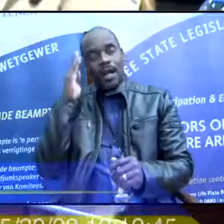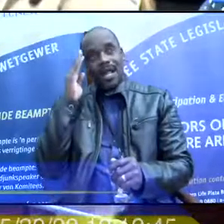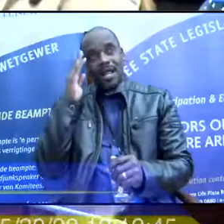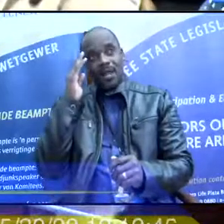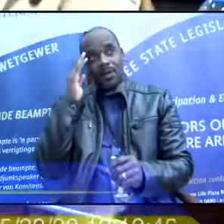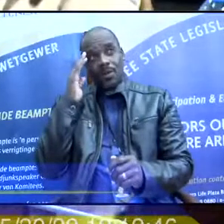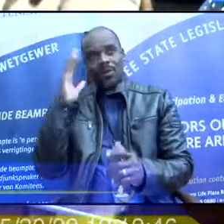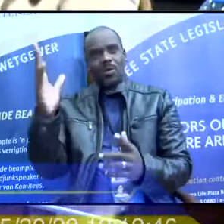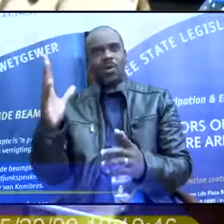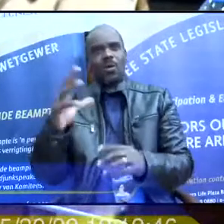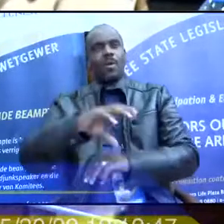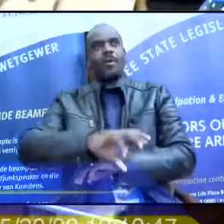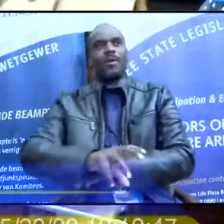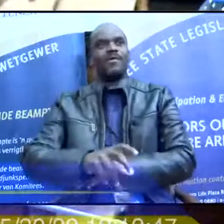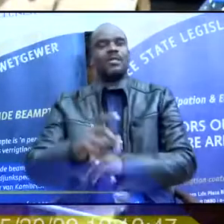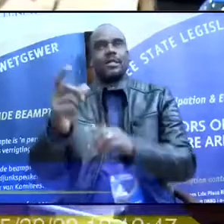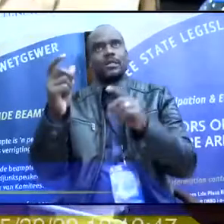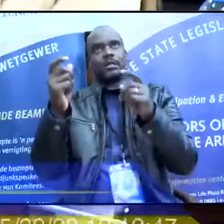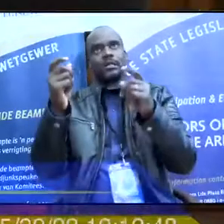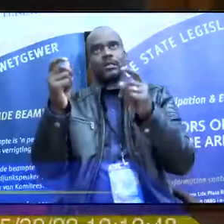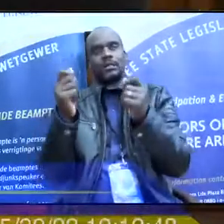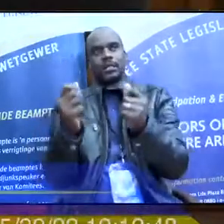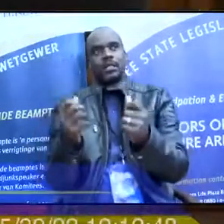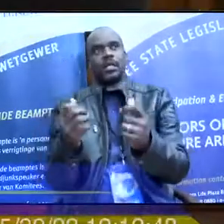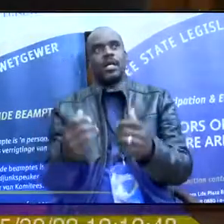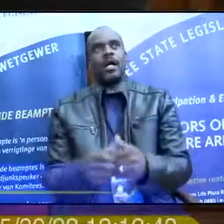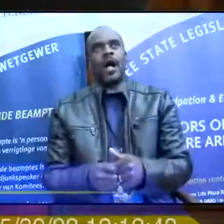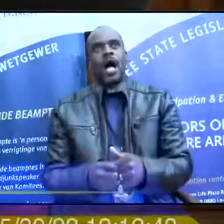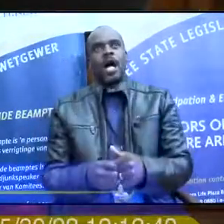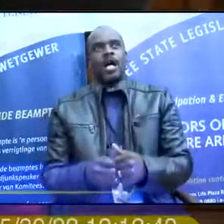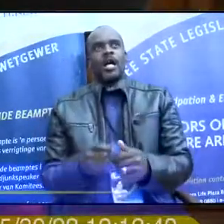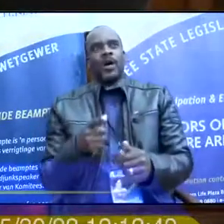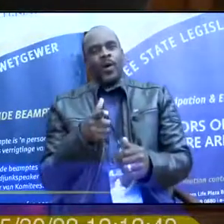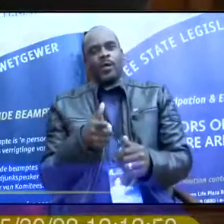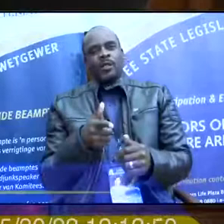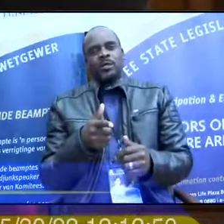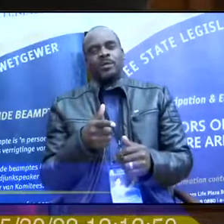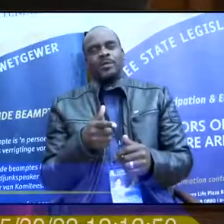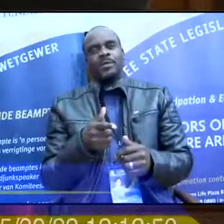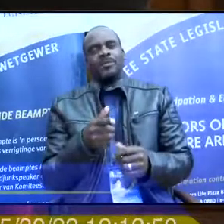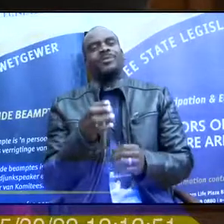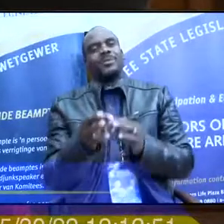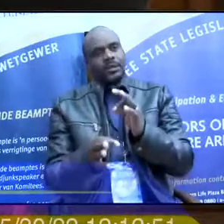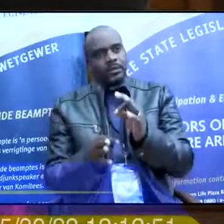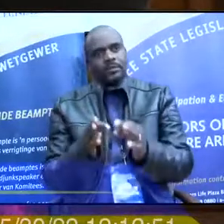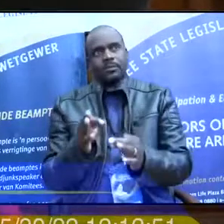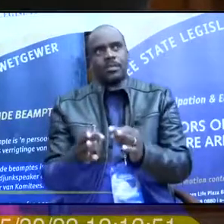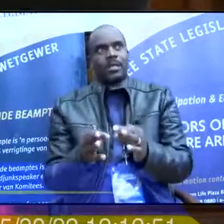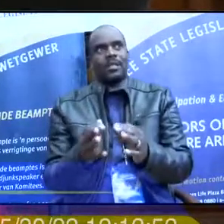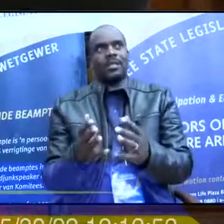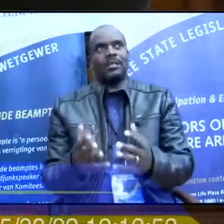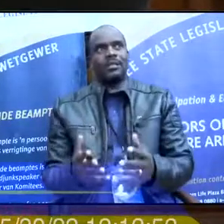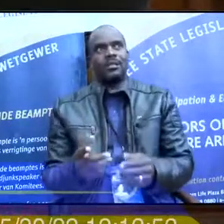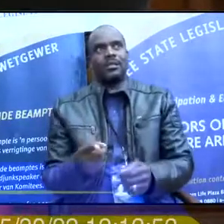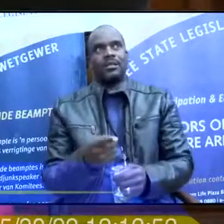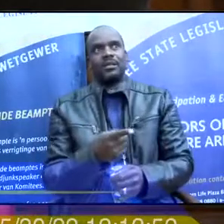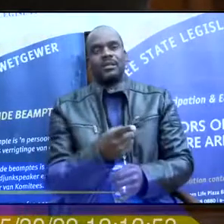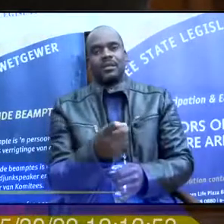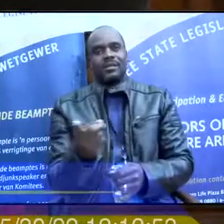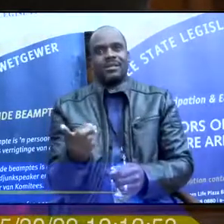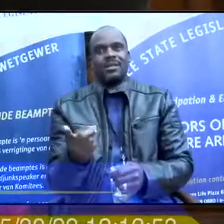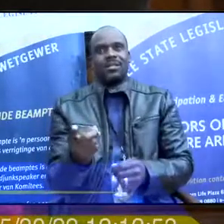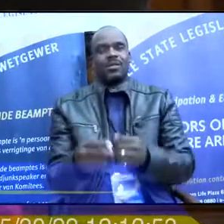provincial treasury budget explained when you presented the budget speech the other other day you